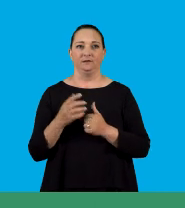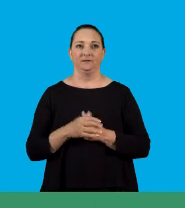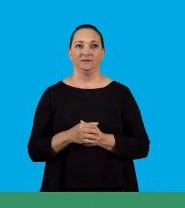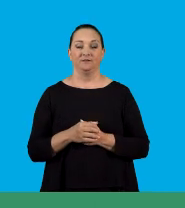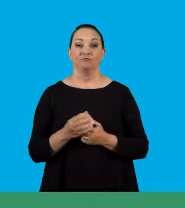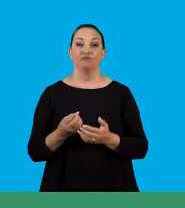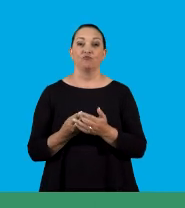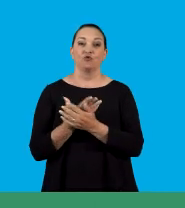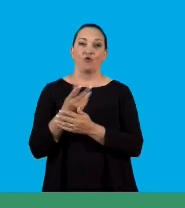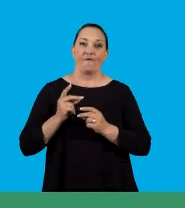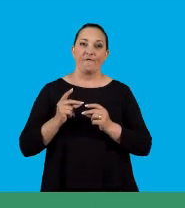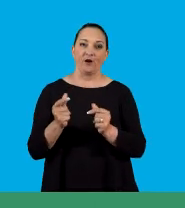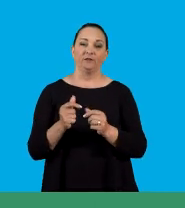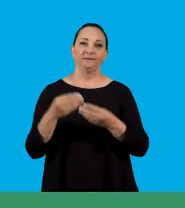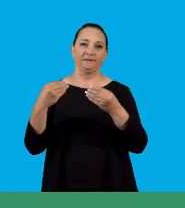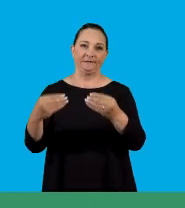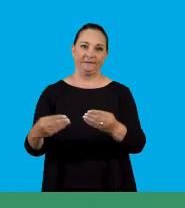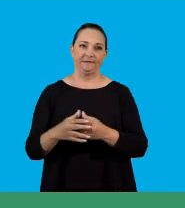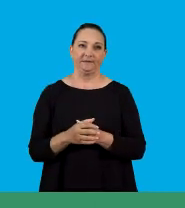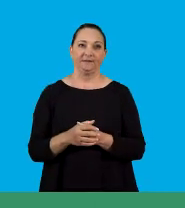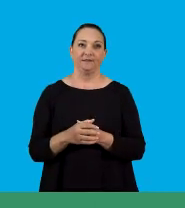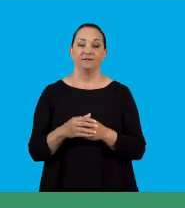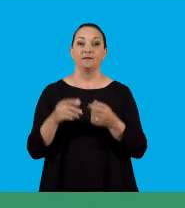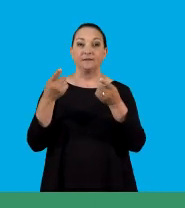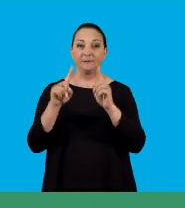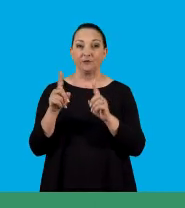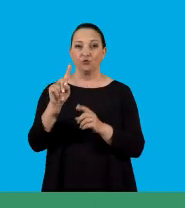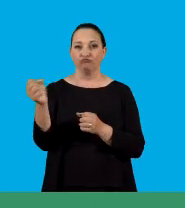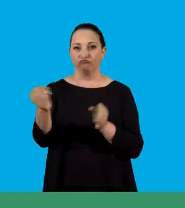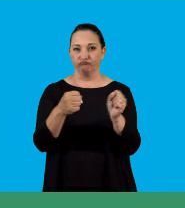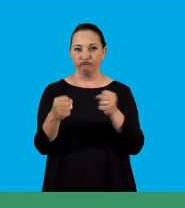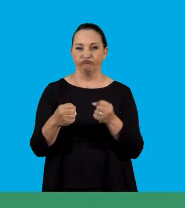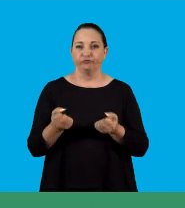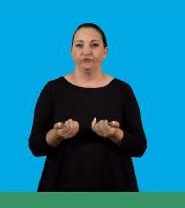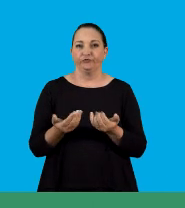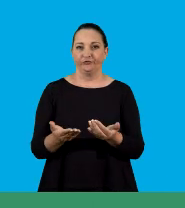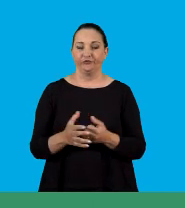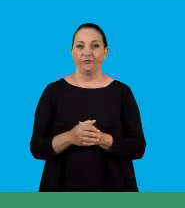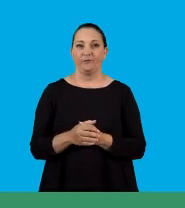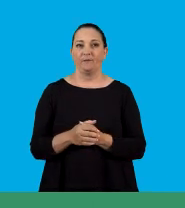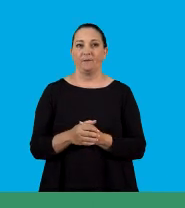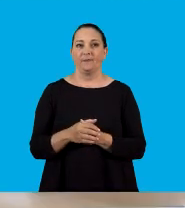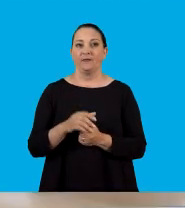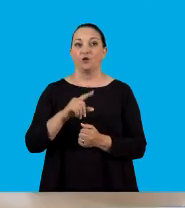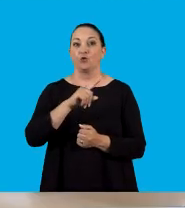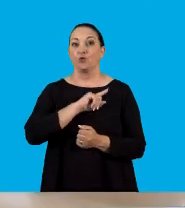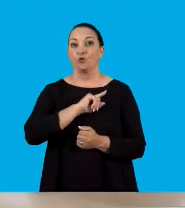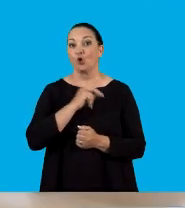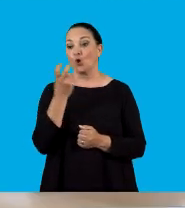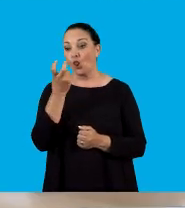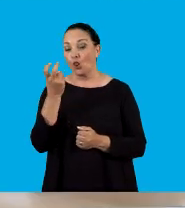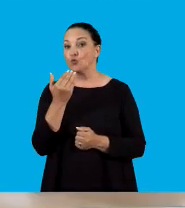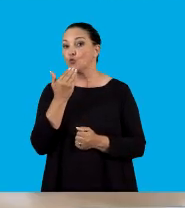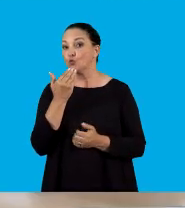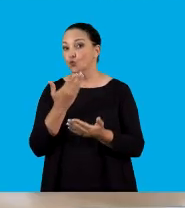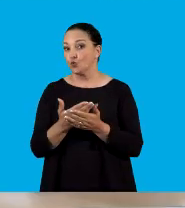have Grow Fast Enterprise. Grow Fast Enterprise specializes in recruitment services. Basically, they look for candidates who